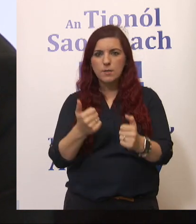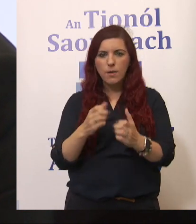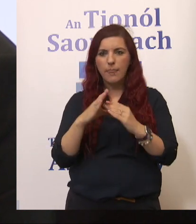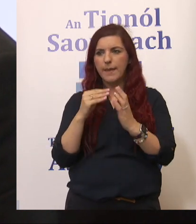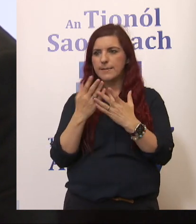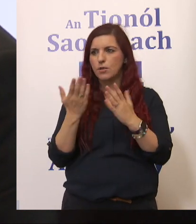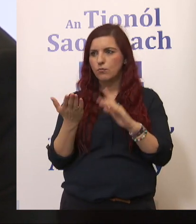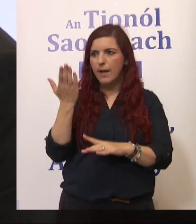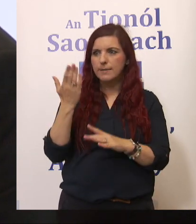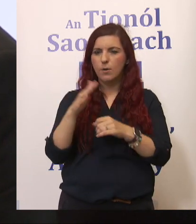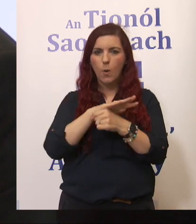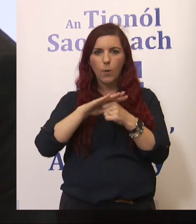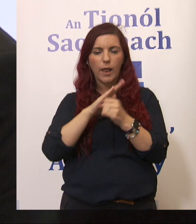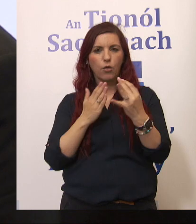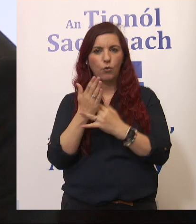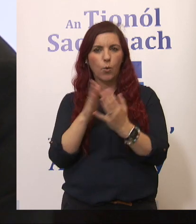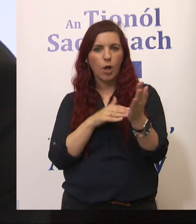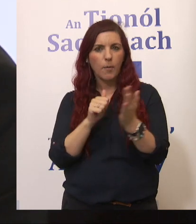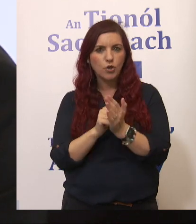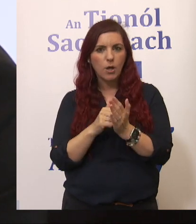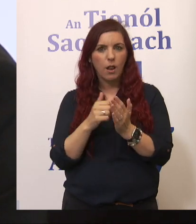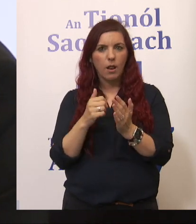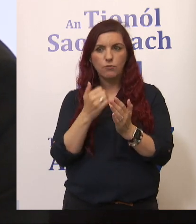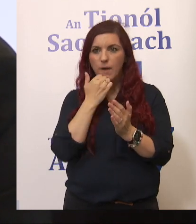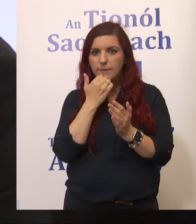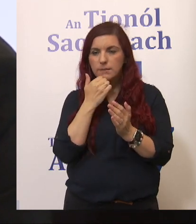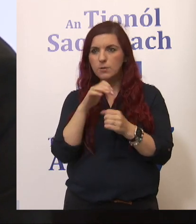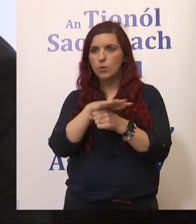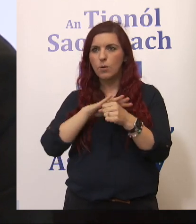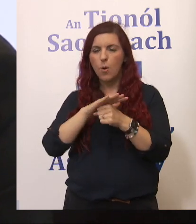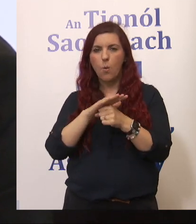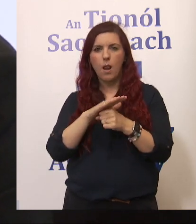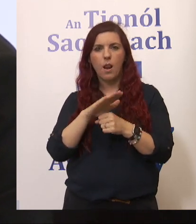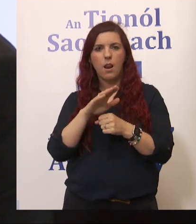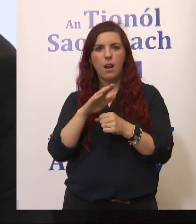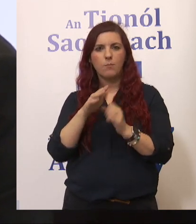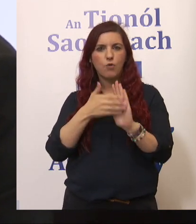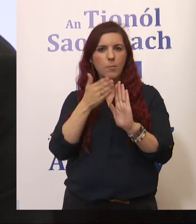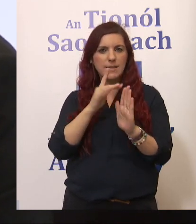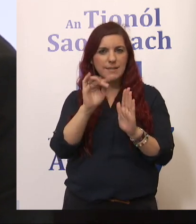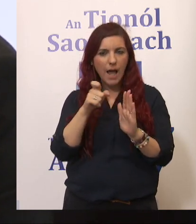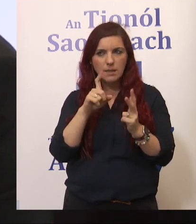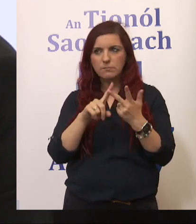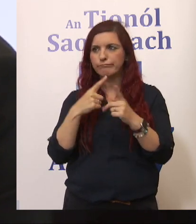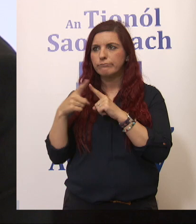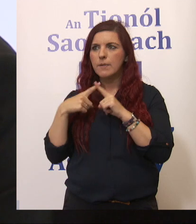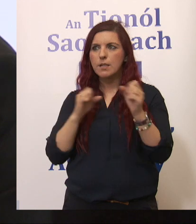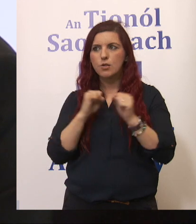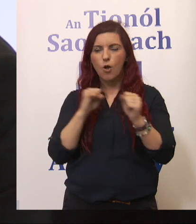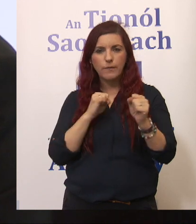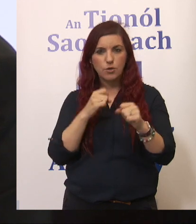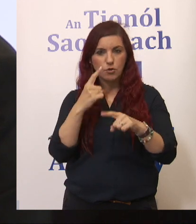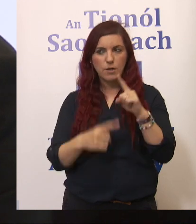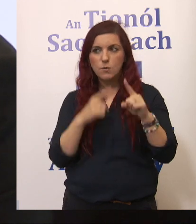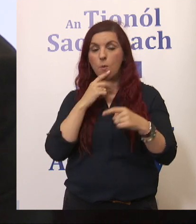locally through commercial rates and local property tax and service charges. So the national approach to